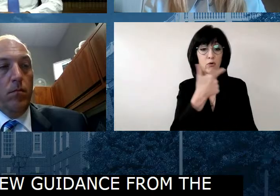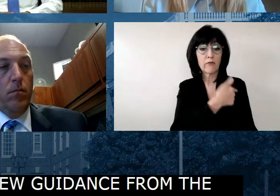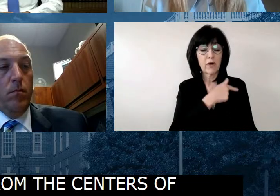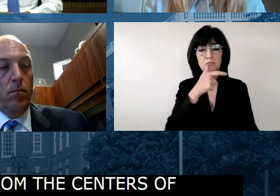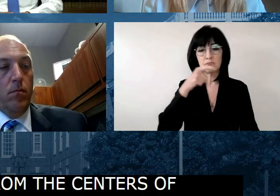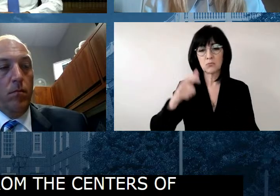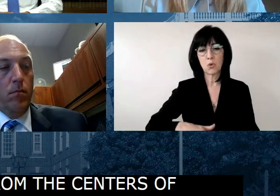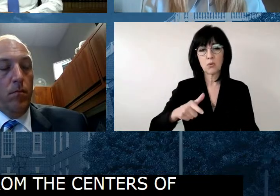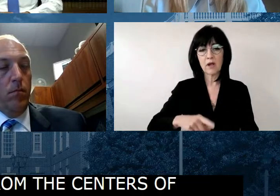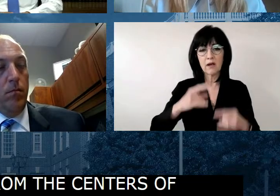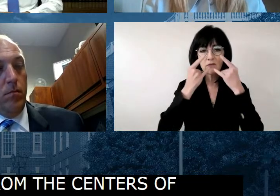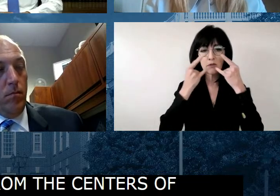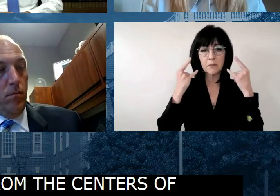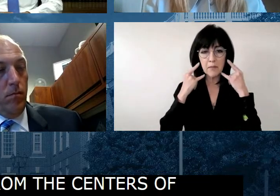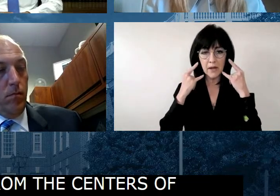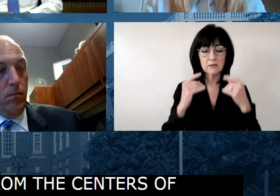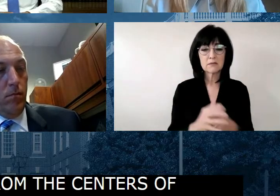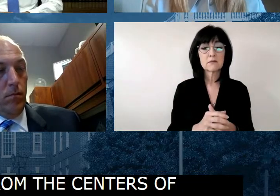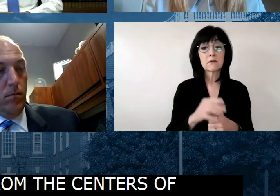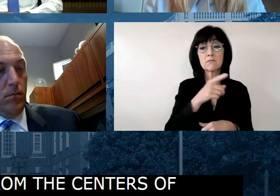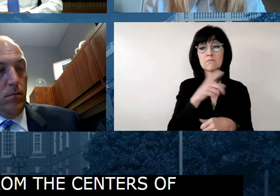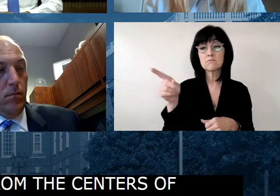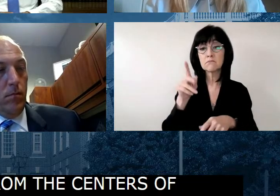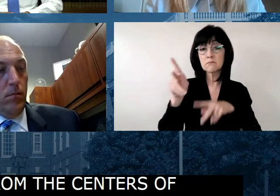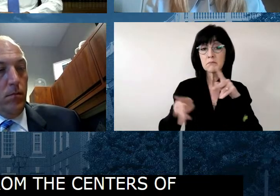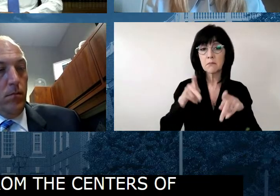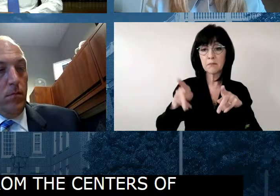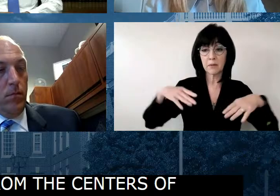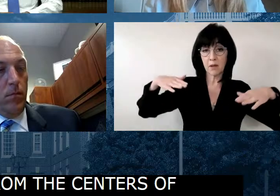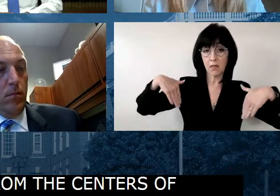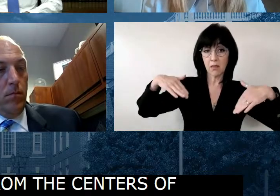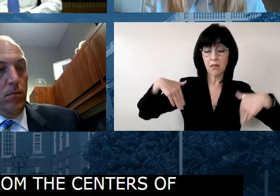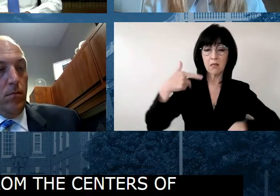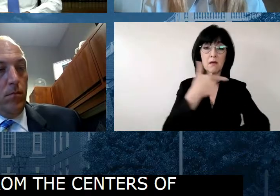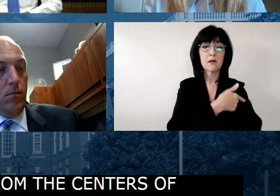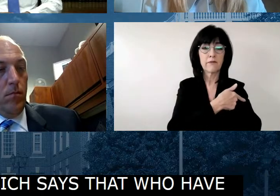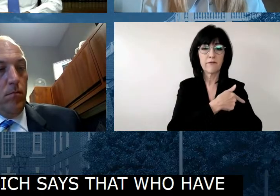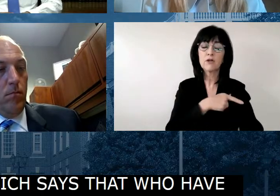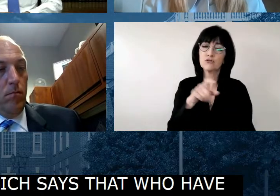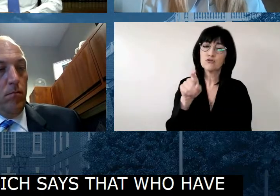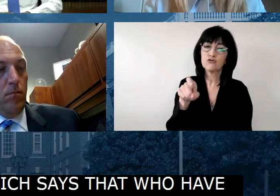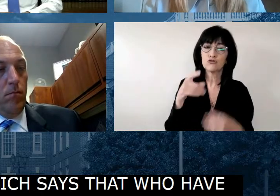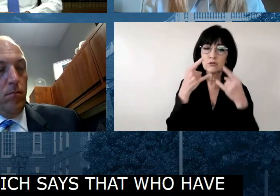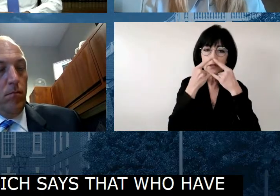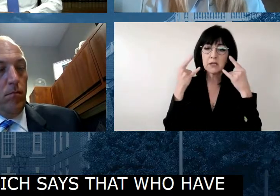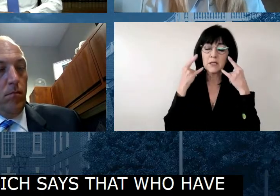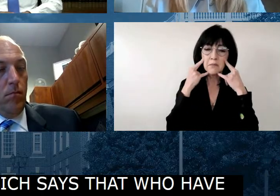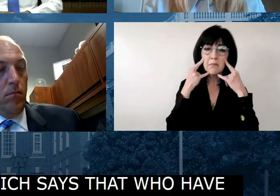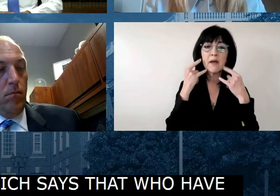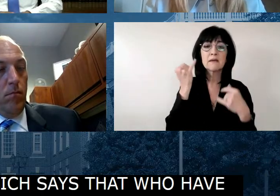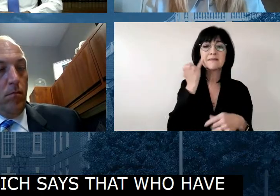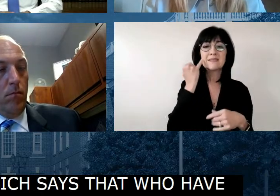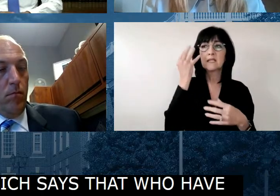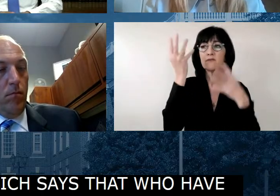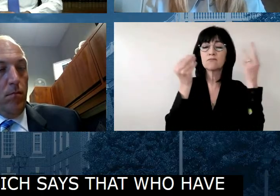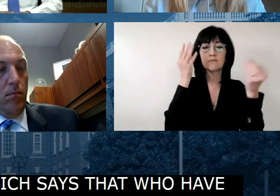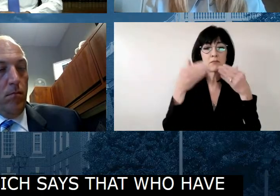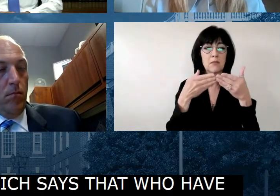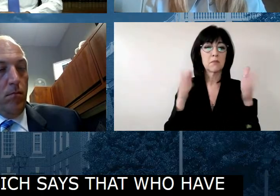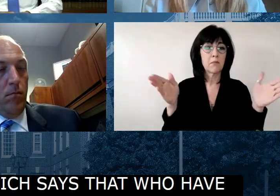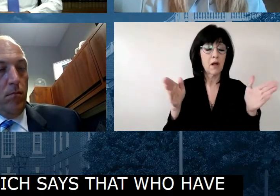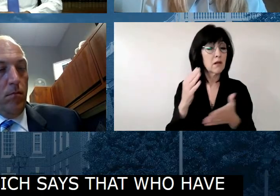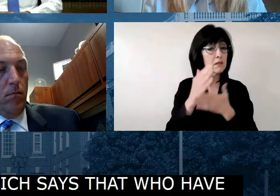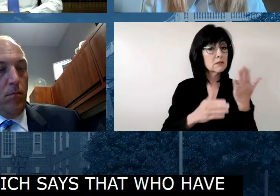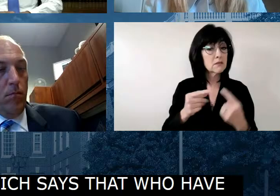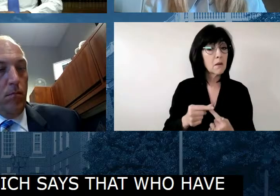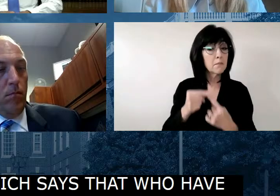masks, but those that are not fully vaccinated should wear masks in public settings. There are exceptions to that,